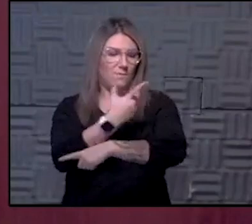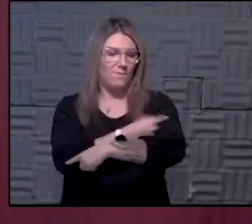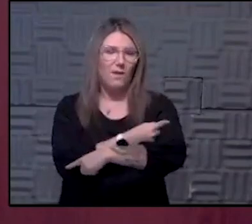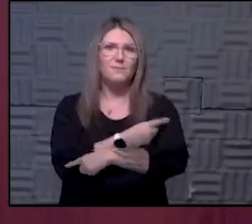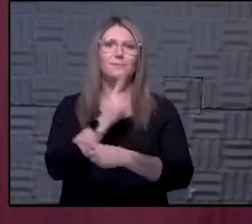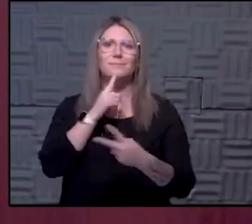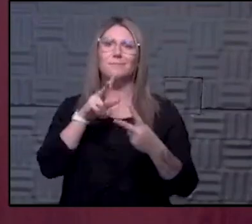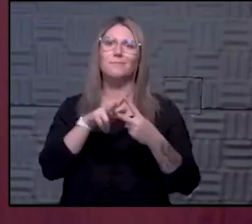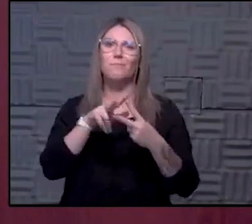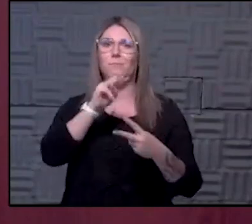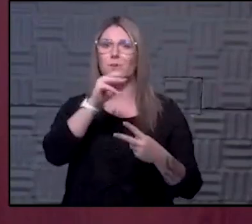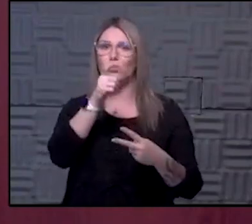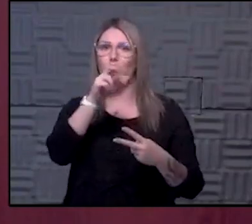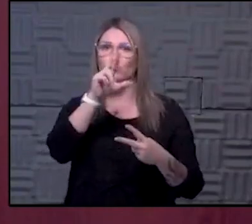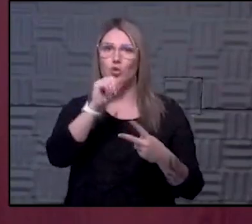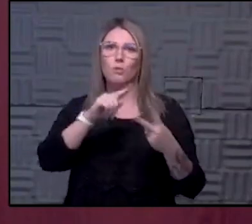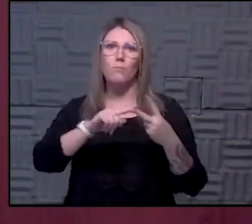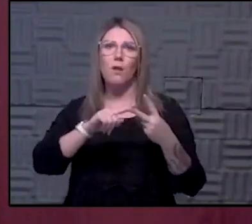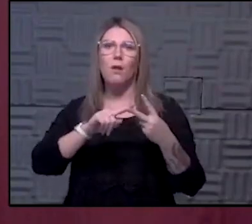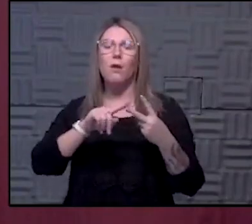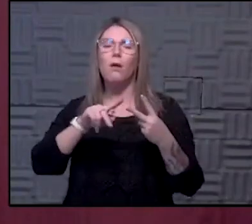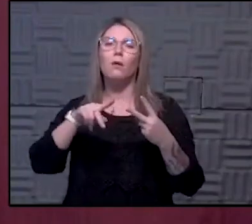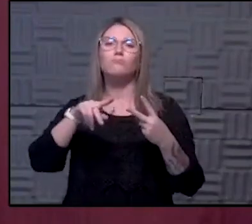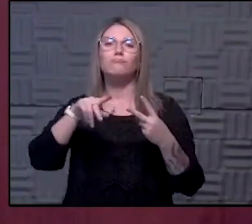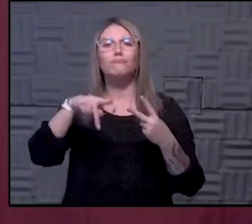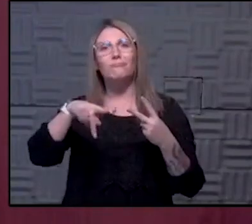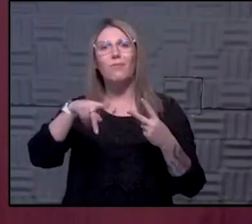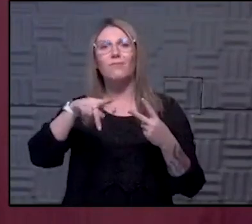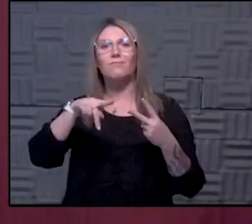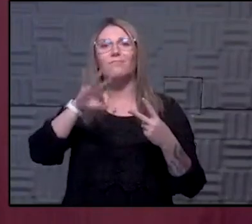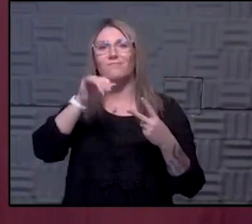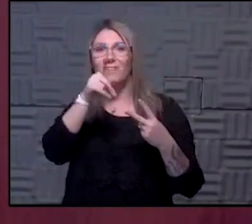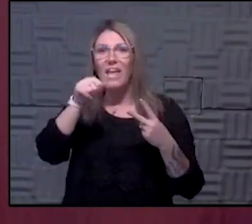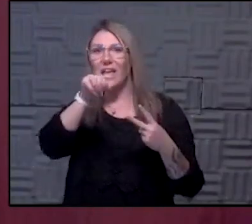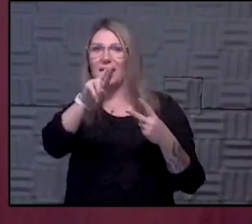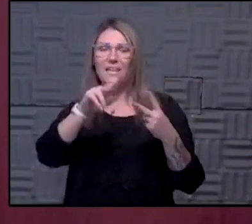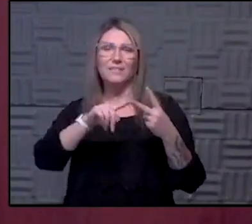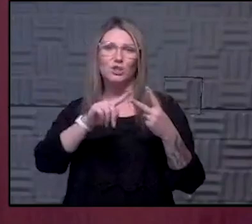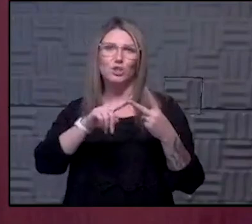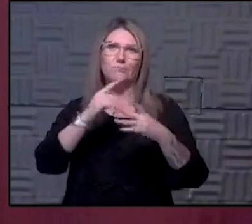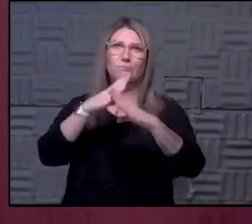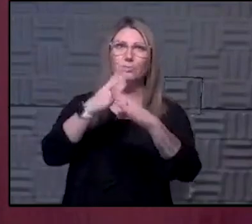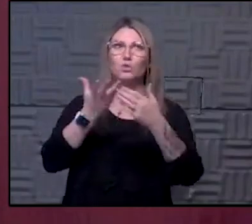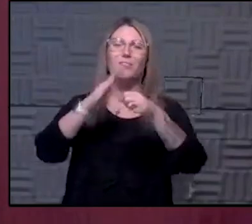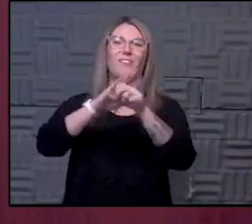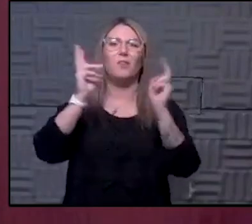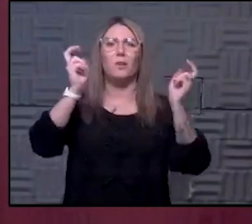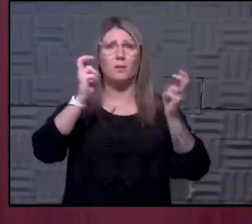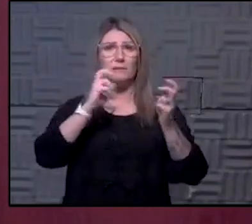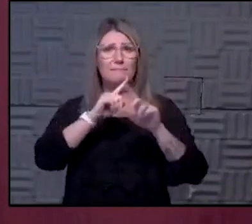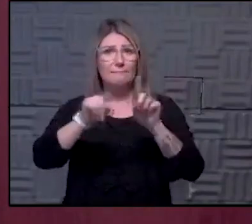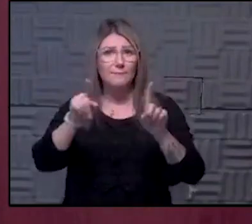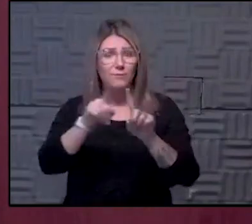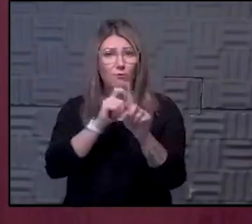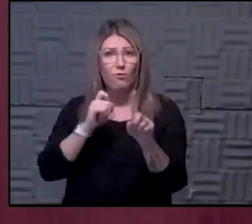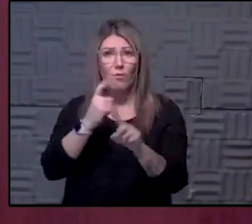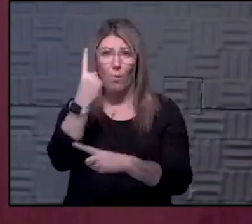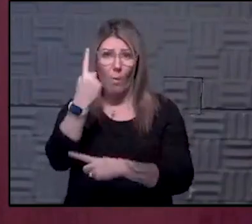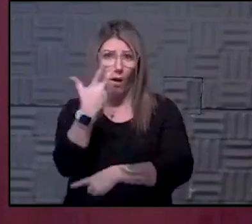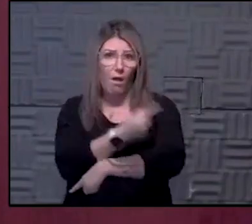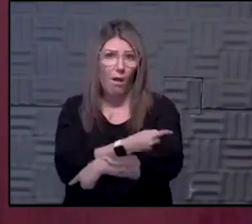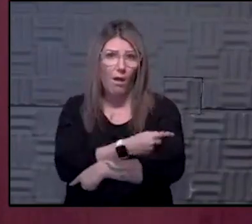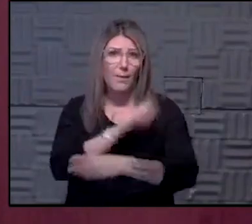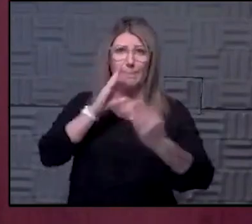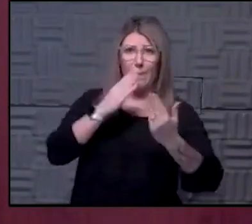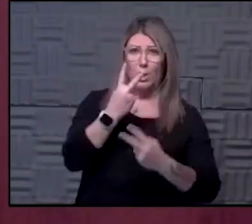Pfizer, you should consider yourself to be not immune, but covered, for lack of a better word. Is it different with a one-shot vaccine than compared to two? Whenever you're just